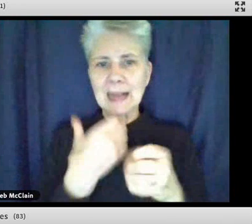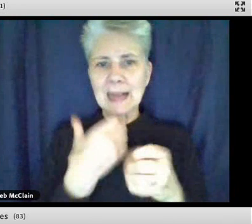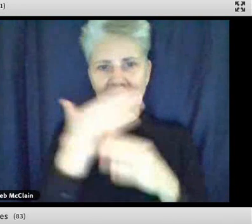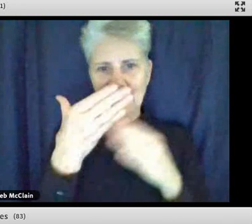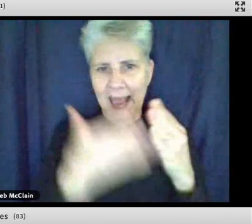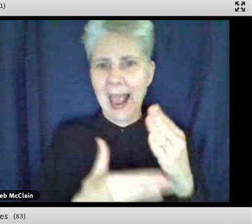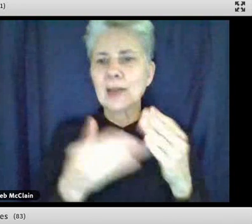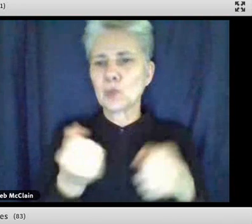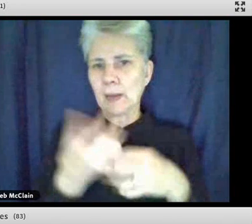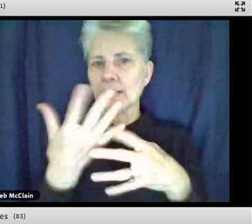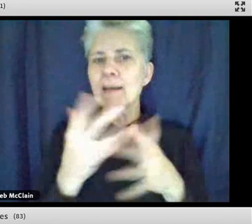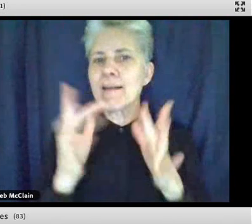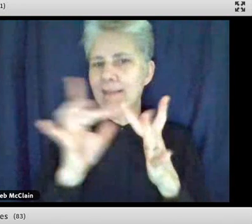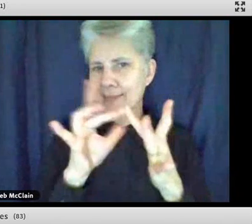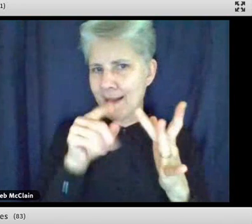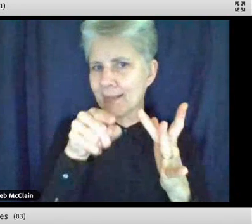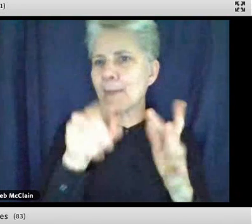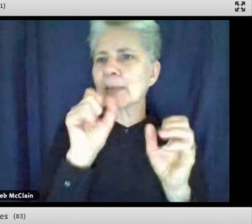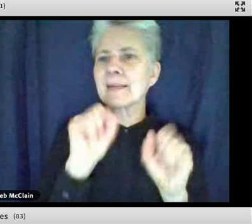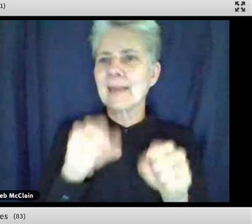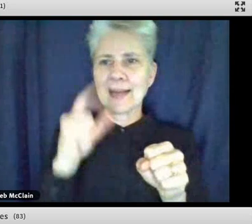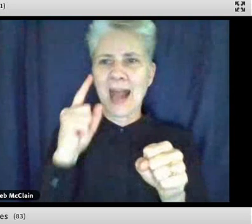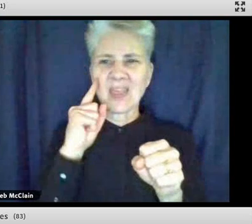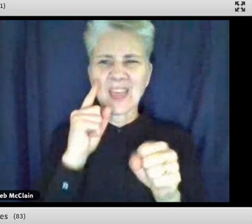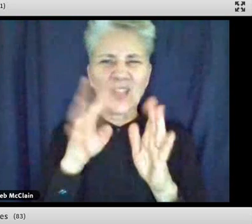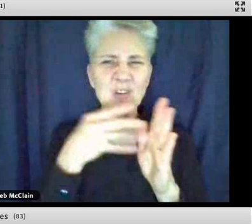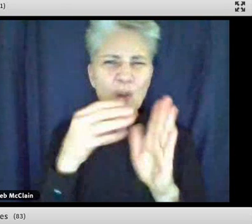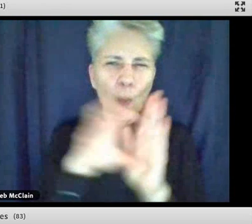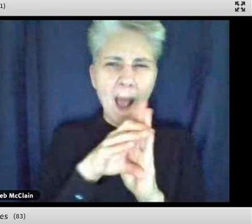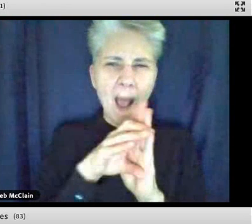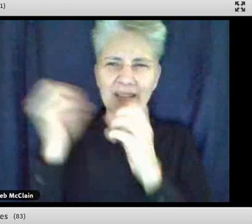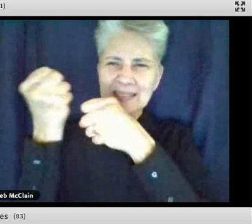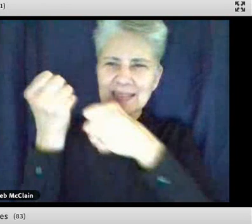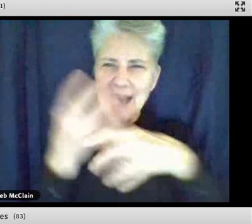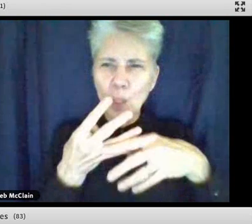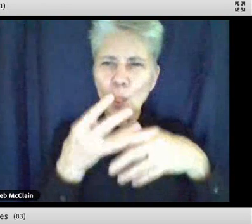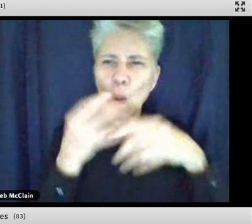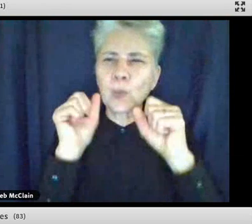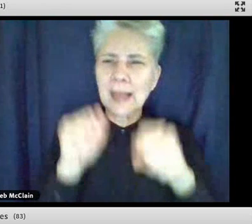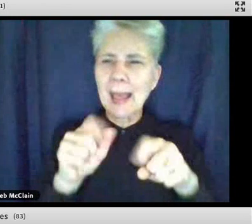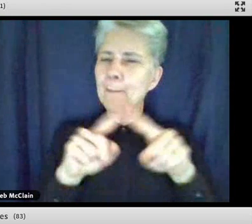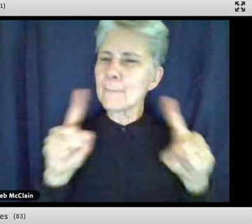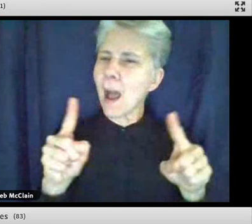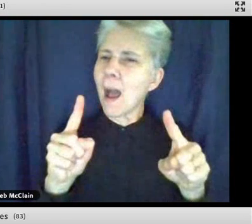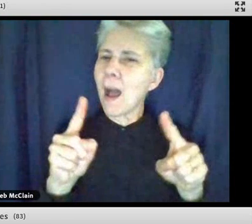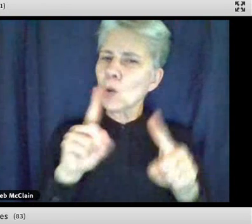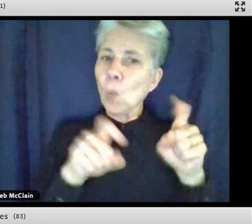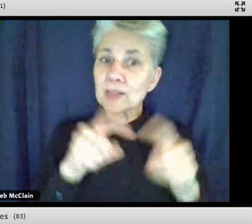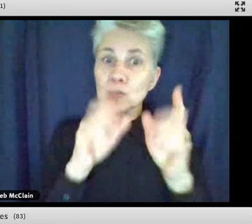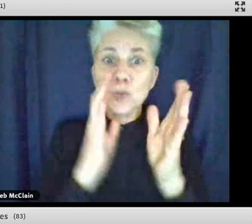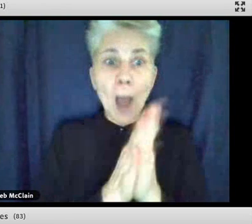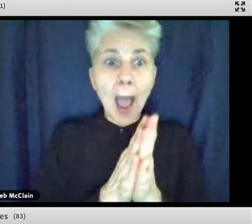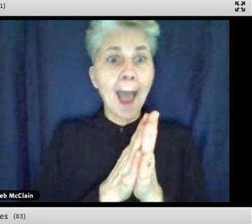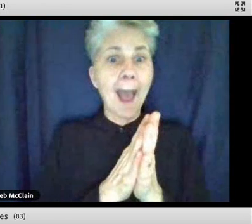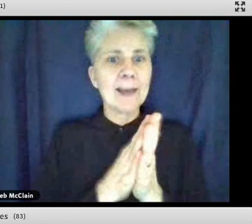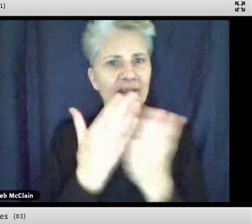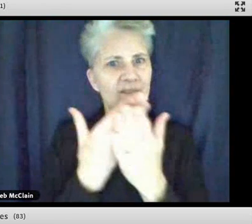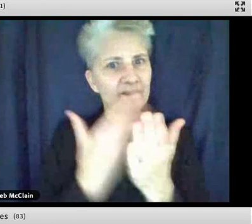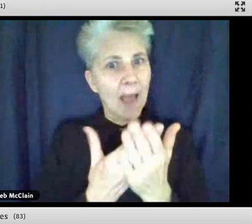actually contact them, and I think there's graphics you can download. But, questions to ask. Do the facts hold